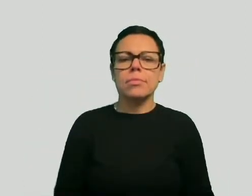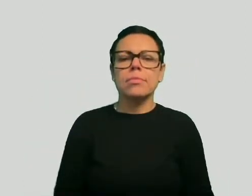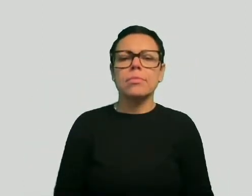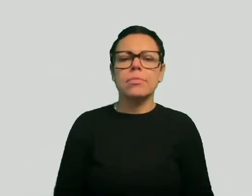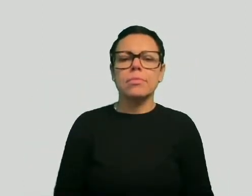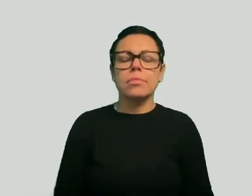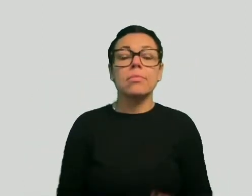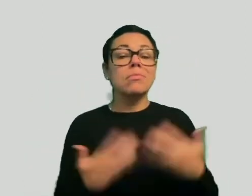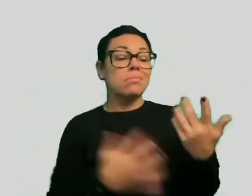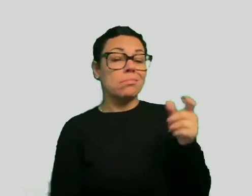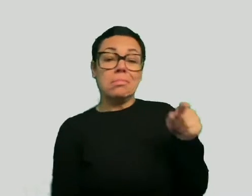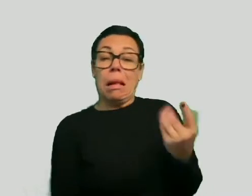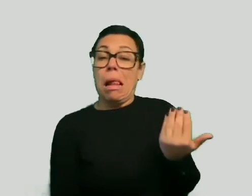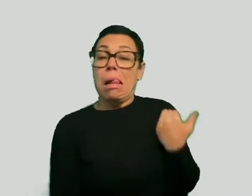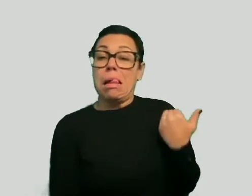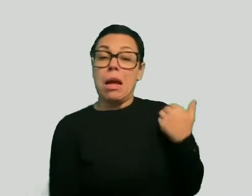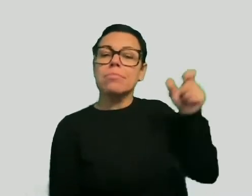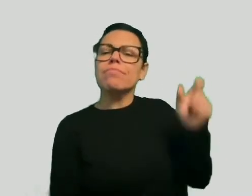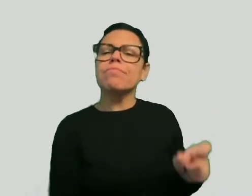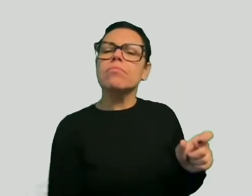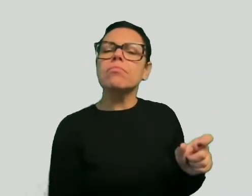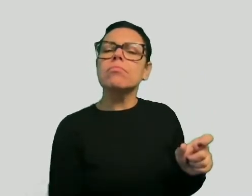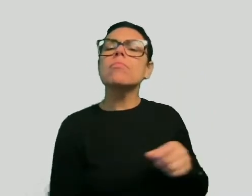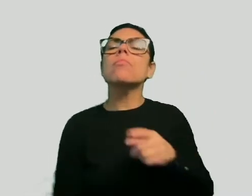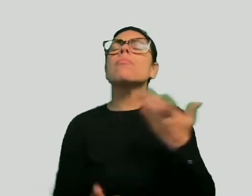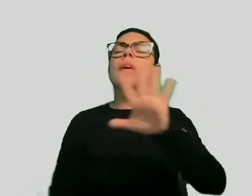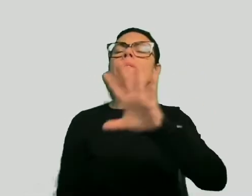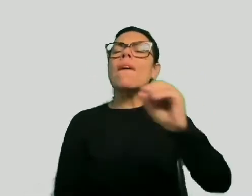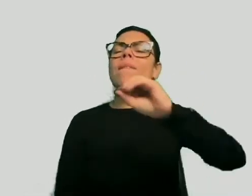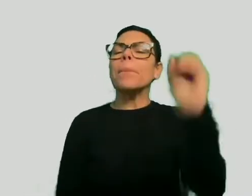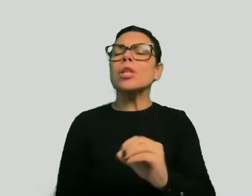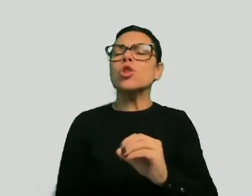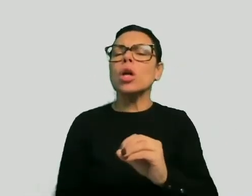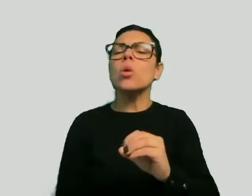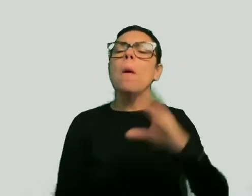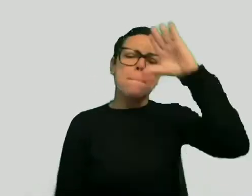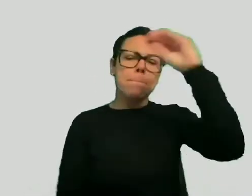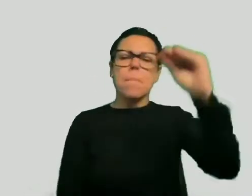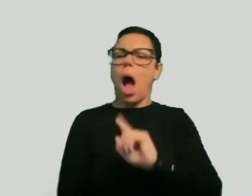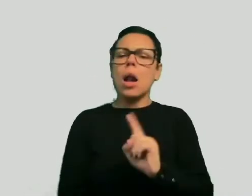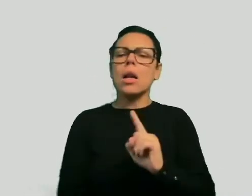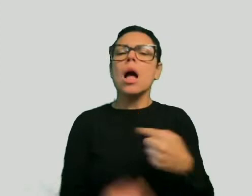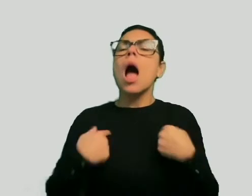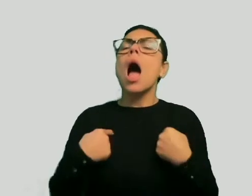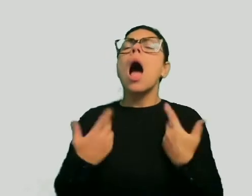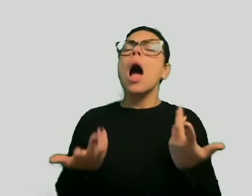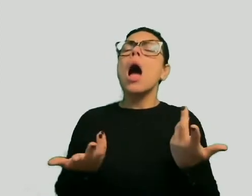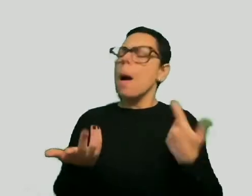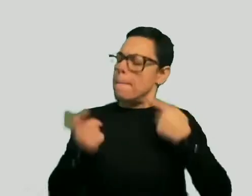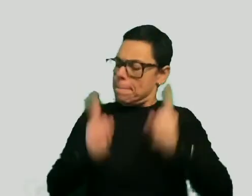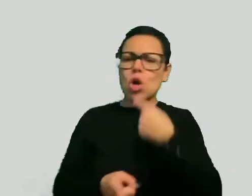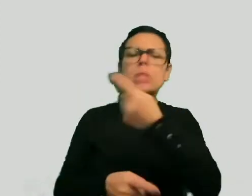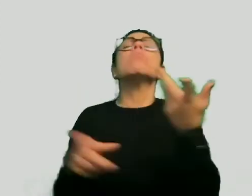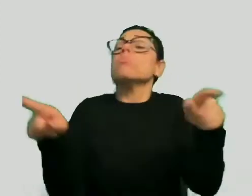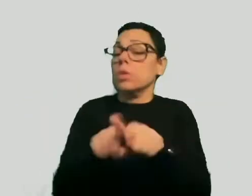we justify by connecting with the specific service, with the specific contract that we sign,